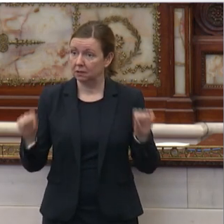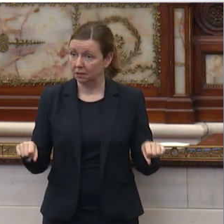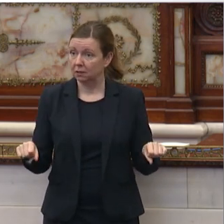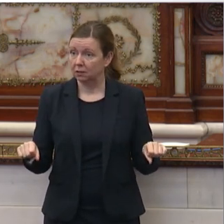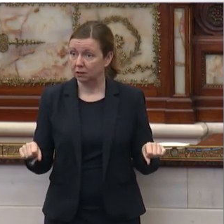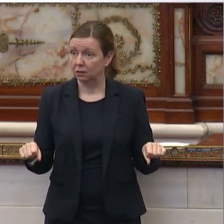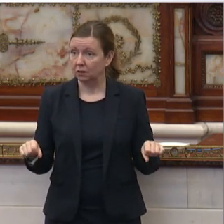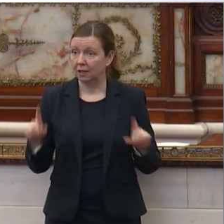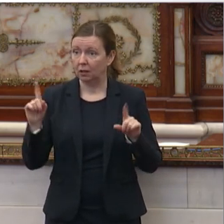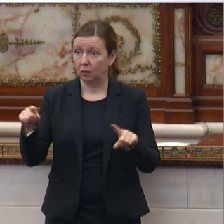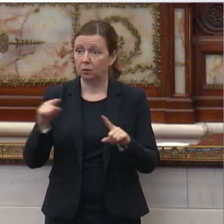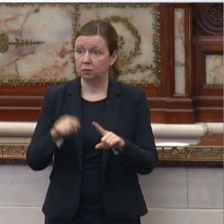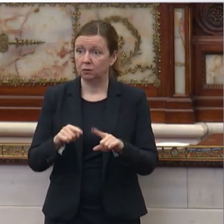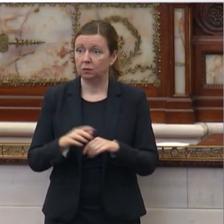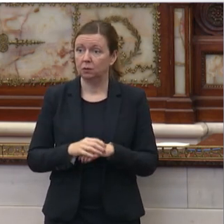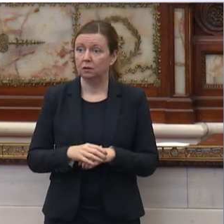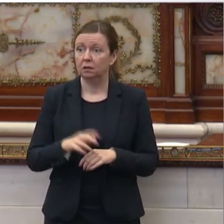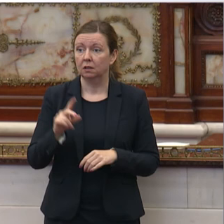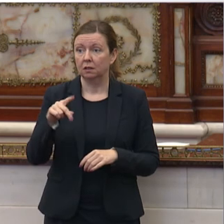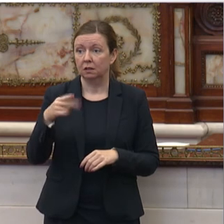feel free to go to